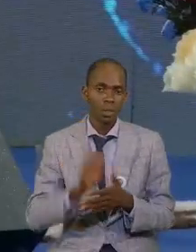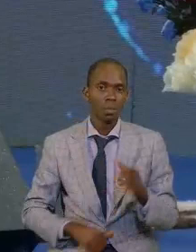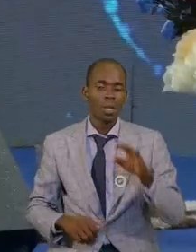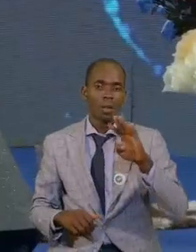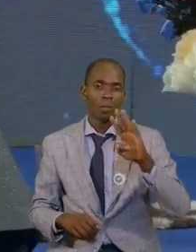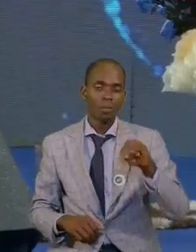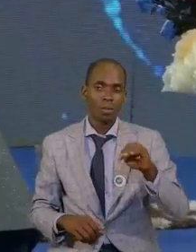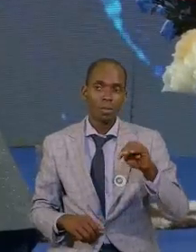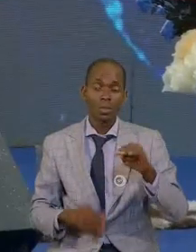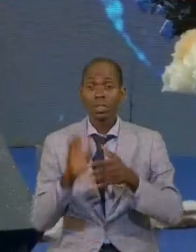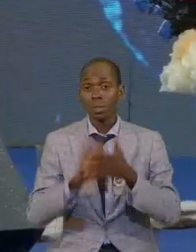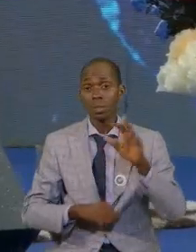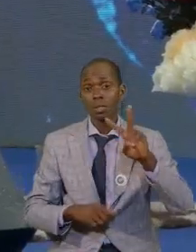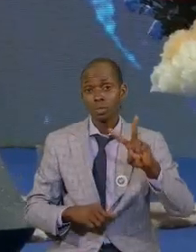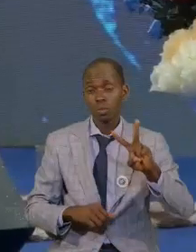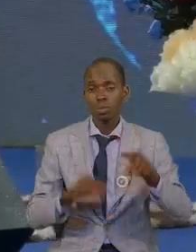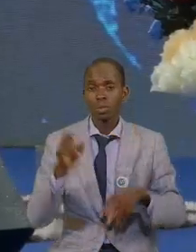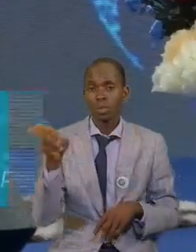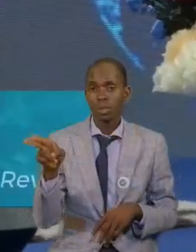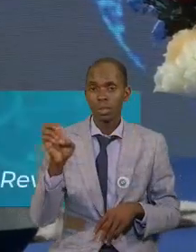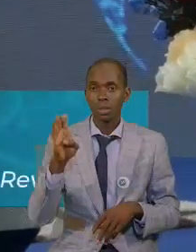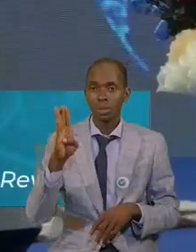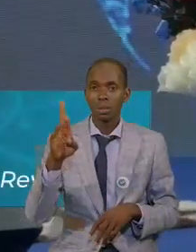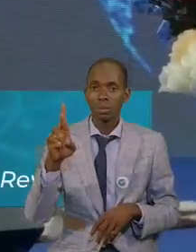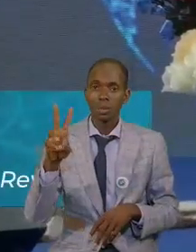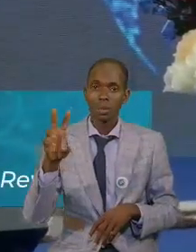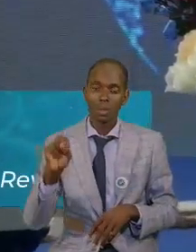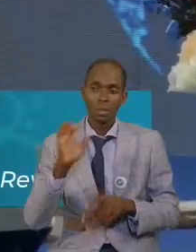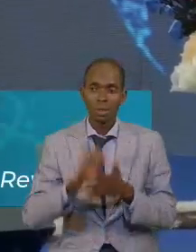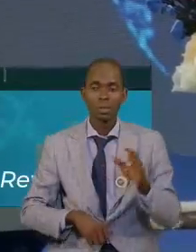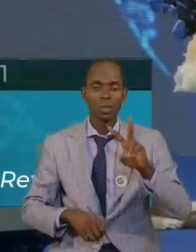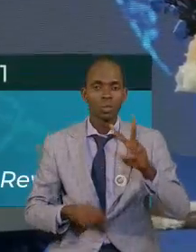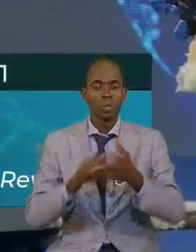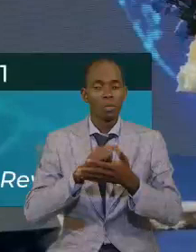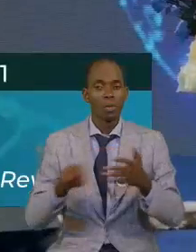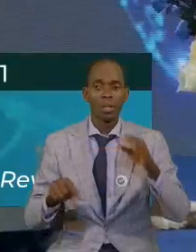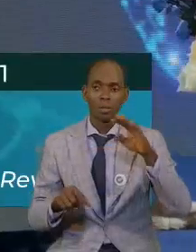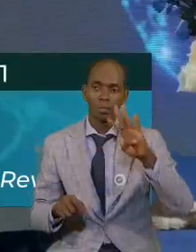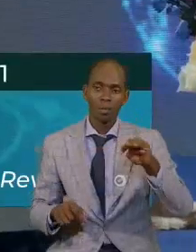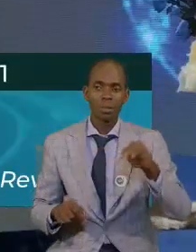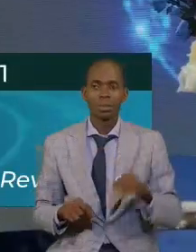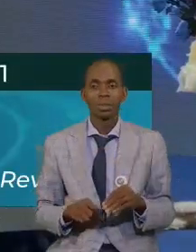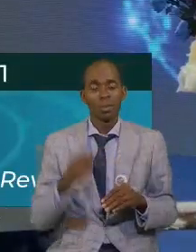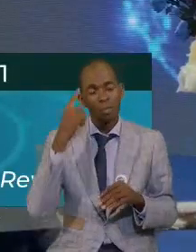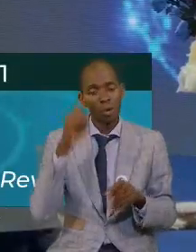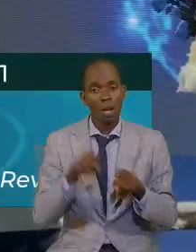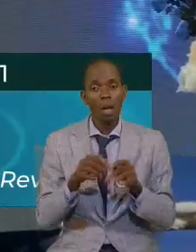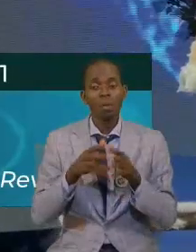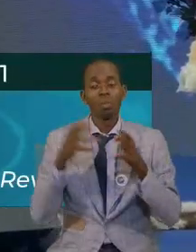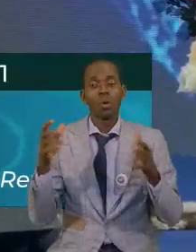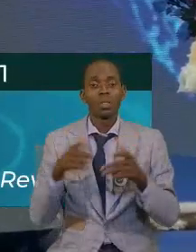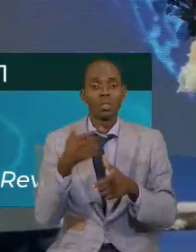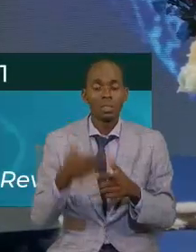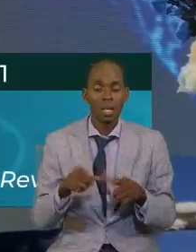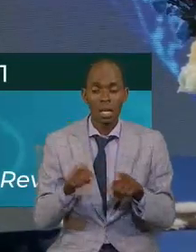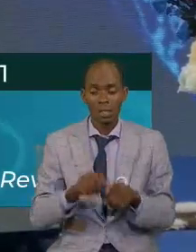Hebrews chapter 2, reading from verse 14. For as much then as the children are